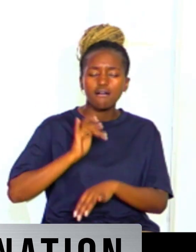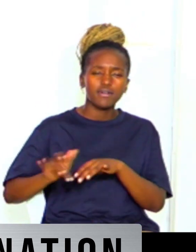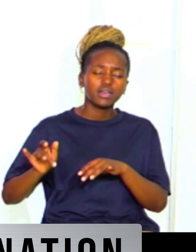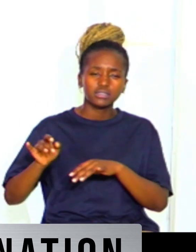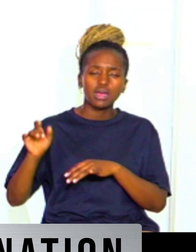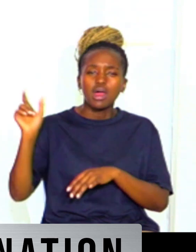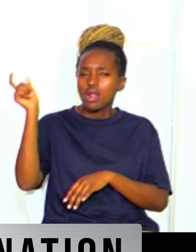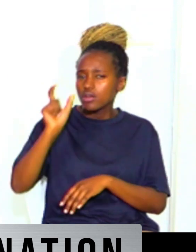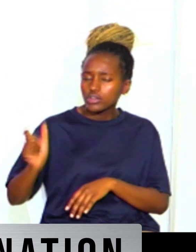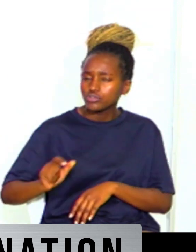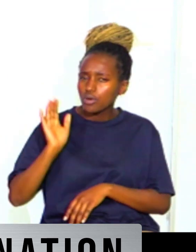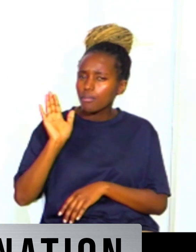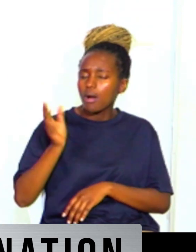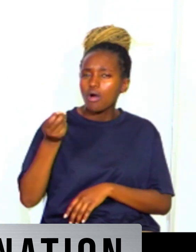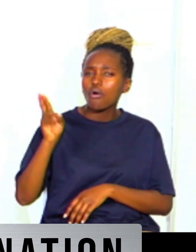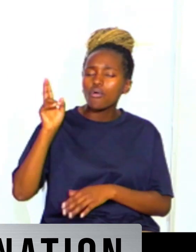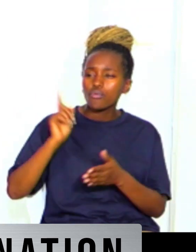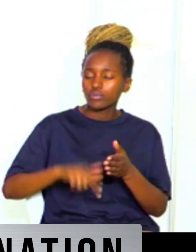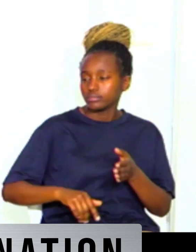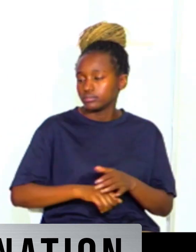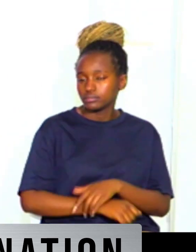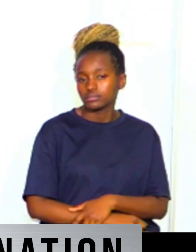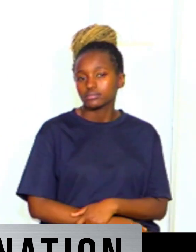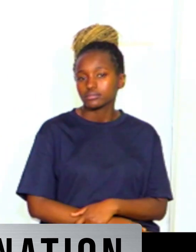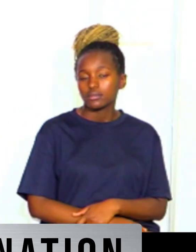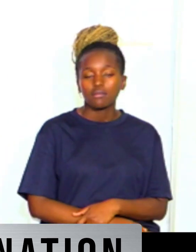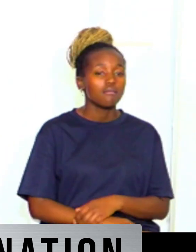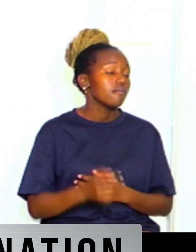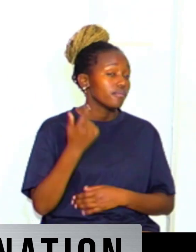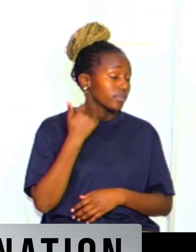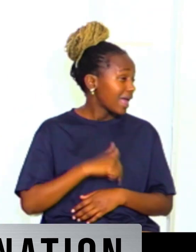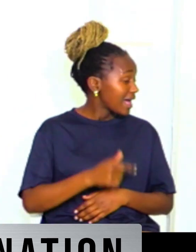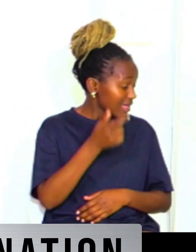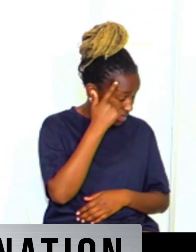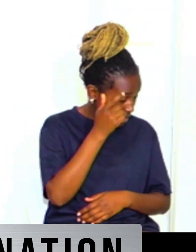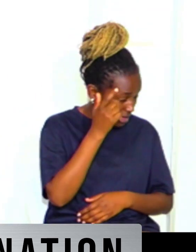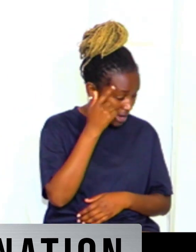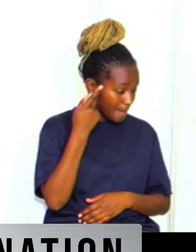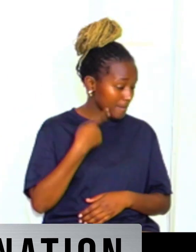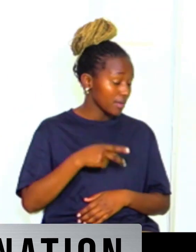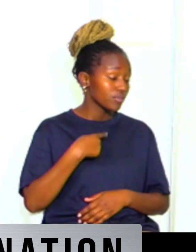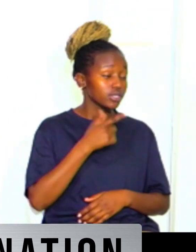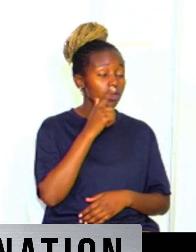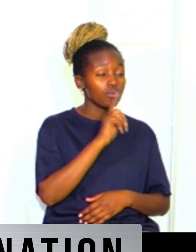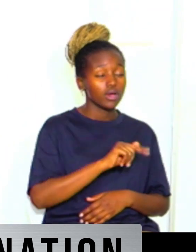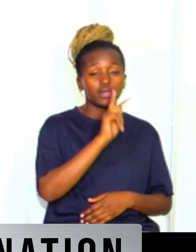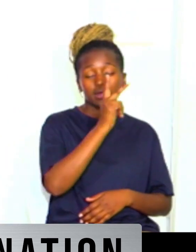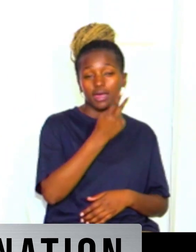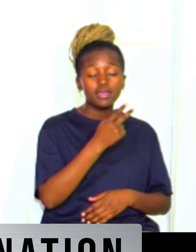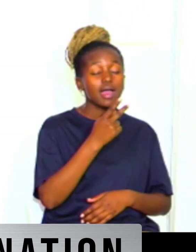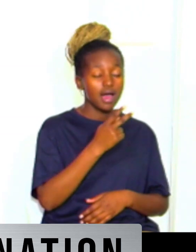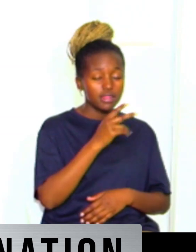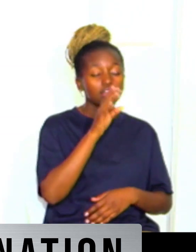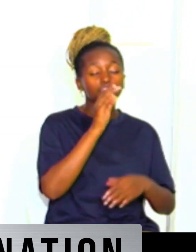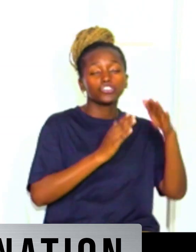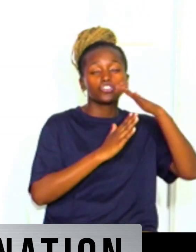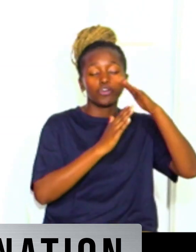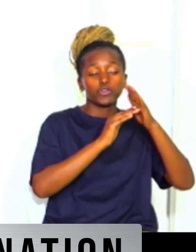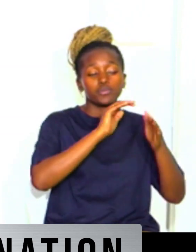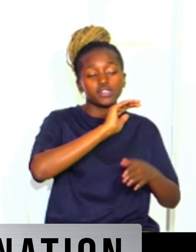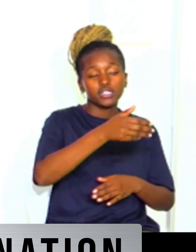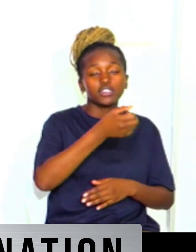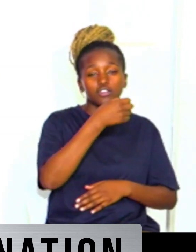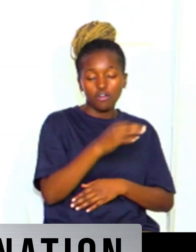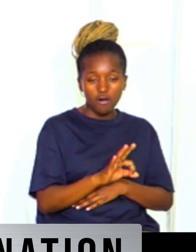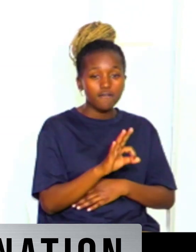Jonah, what I can say about that is that people are saying that Kenya is the capital city of Africa. Remember the previous